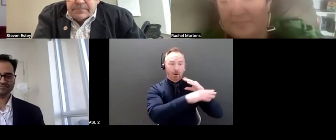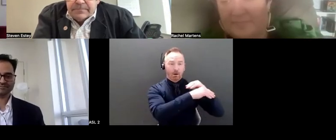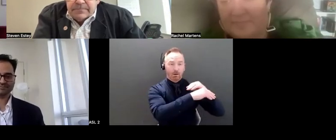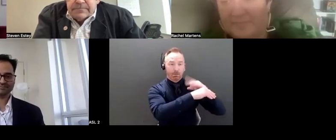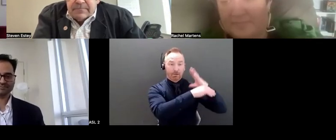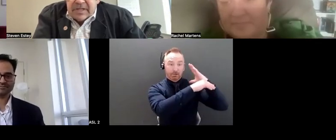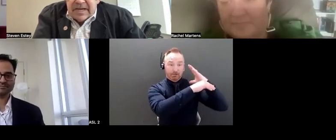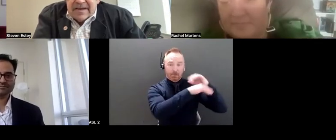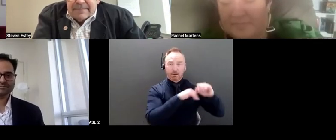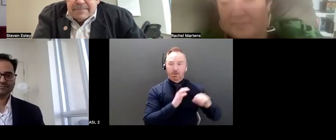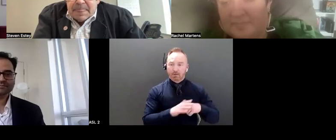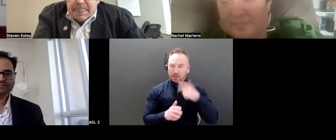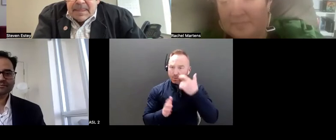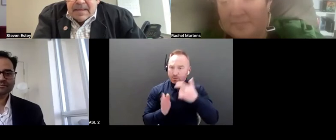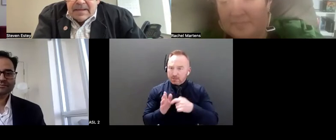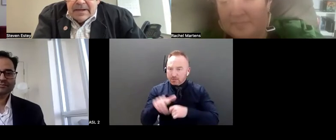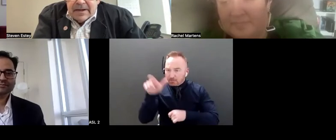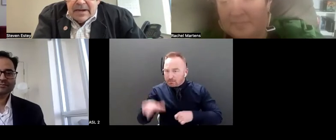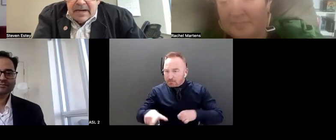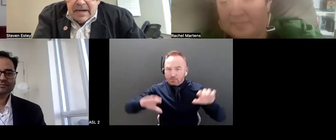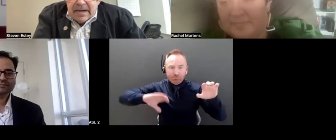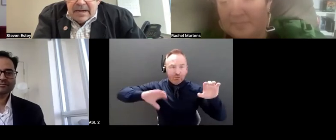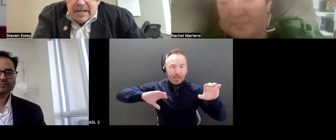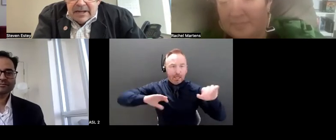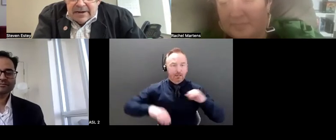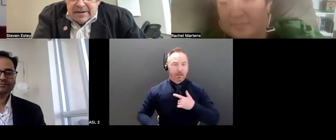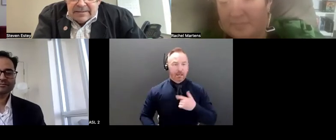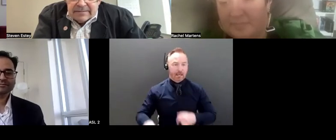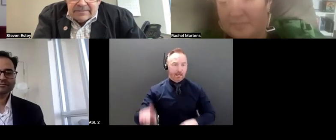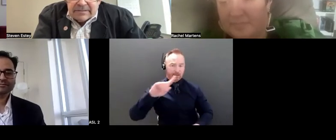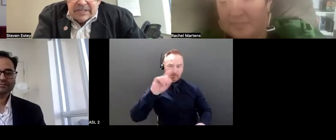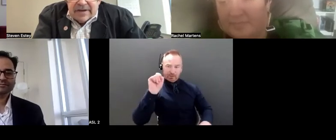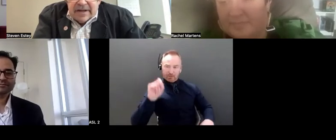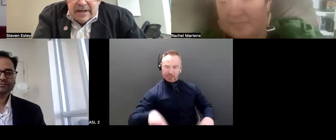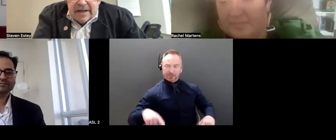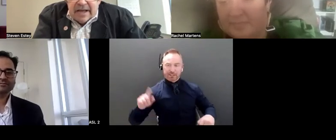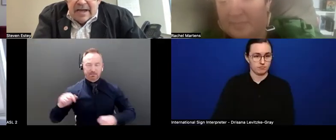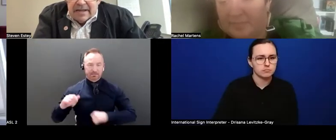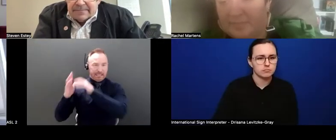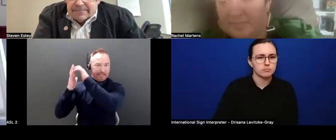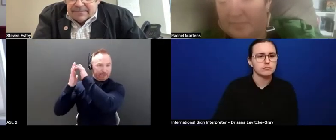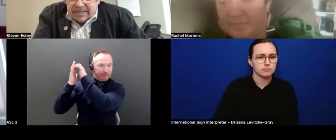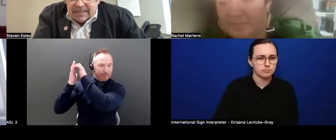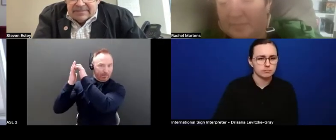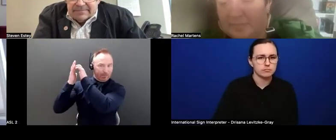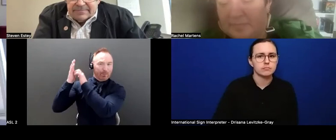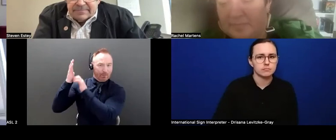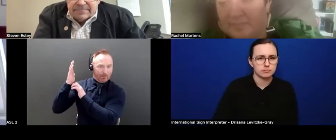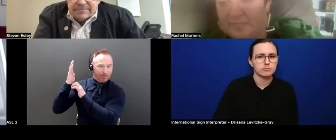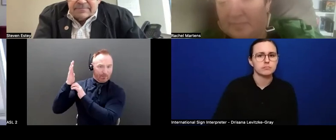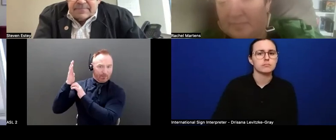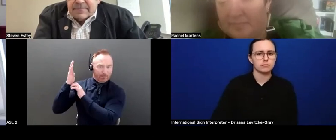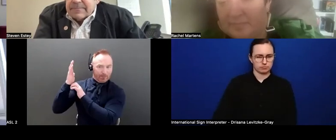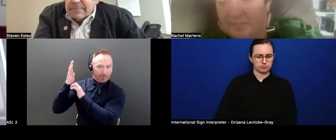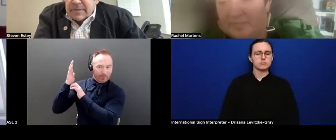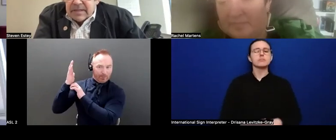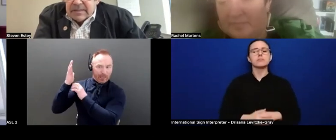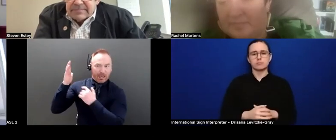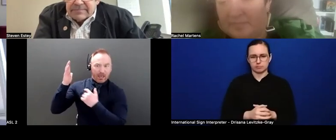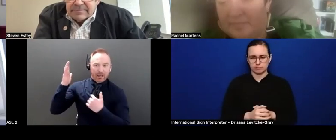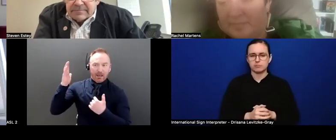a question in the chat. That's a very long. So I'll try.